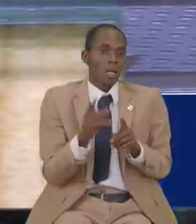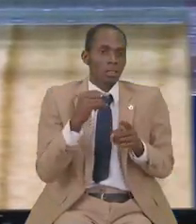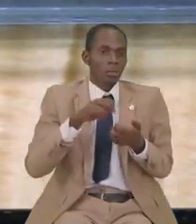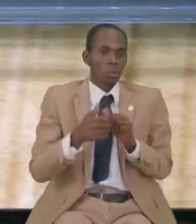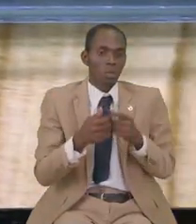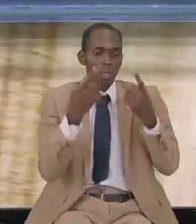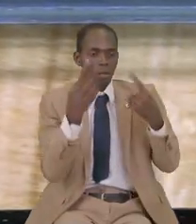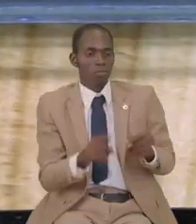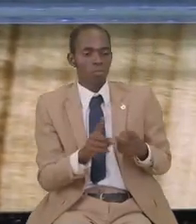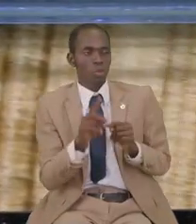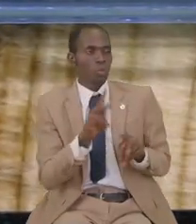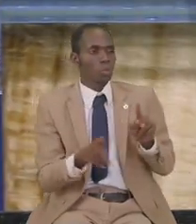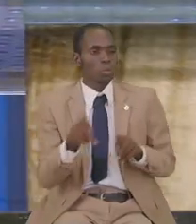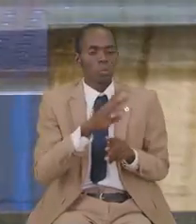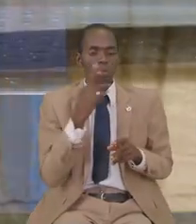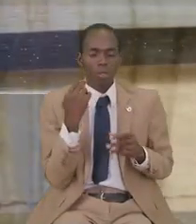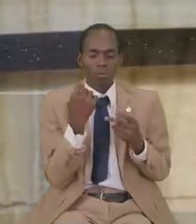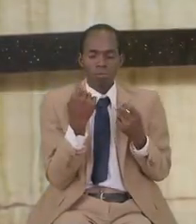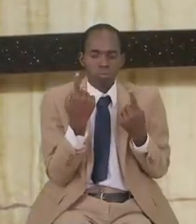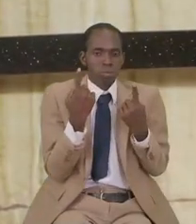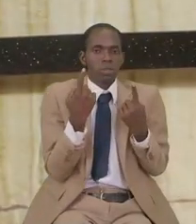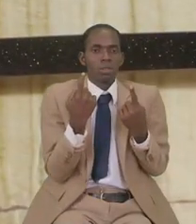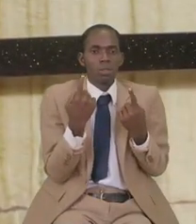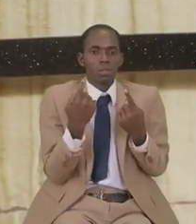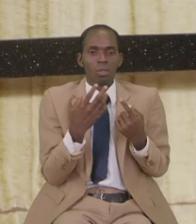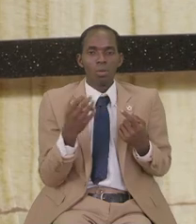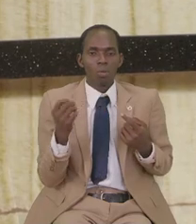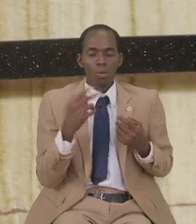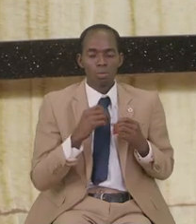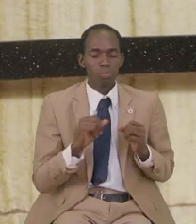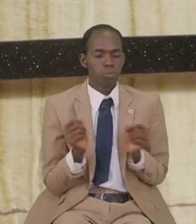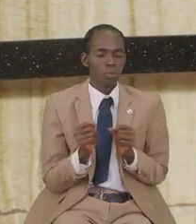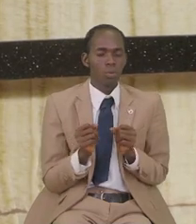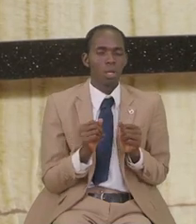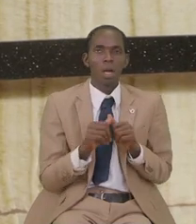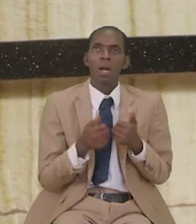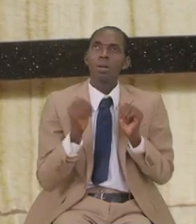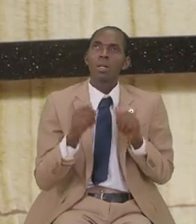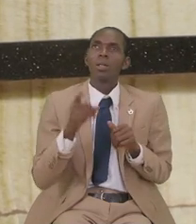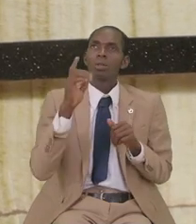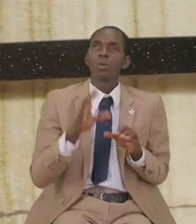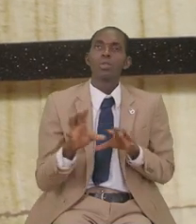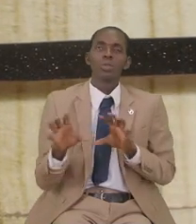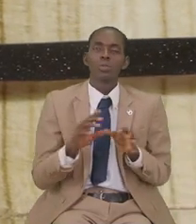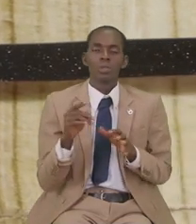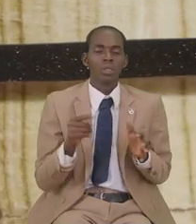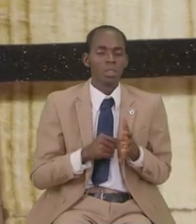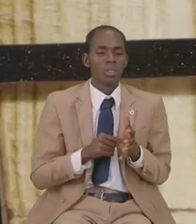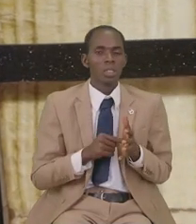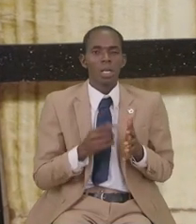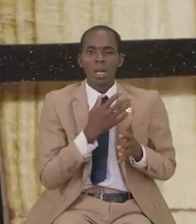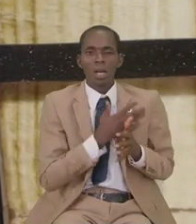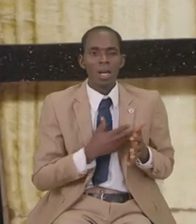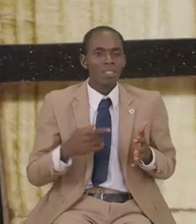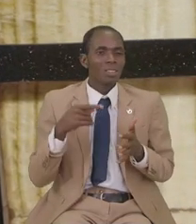them, they were shocked. They were confused. How could God do this? And this Babylon is a